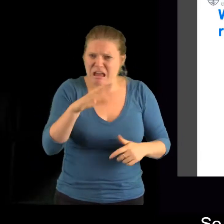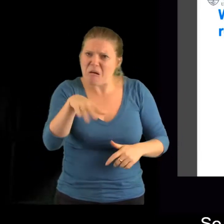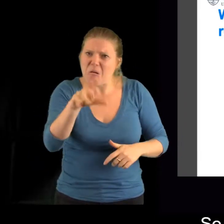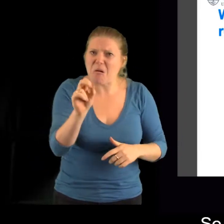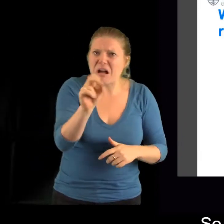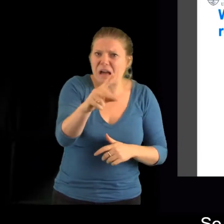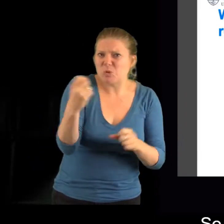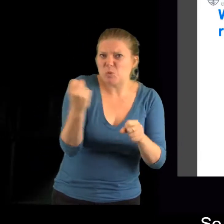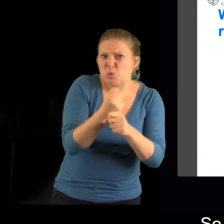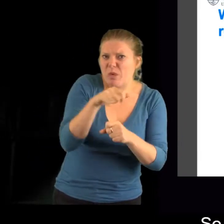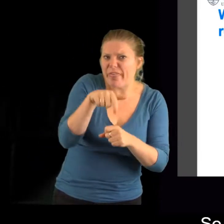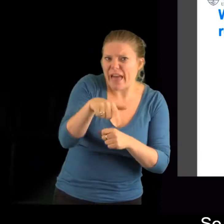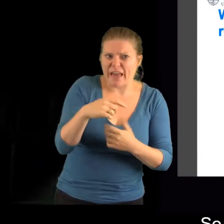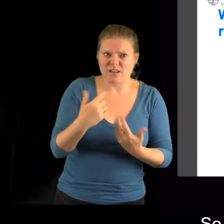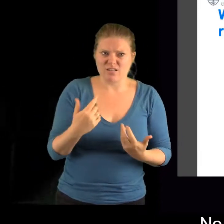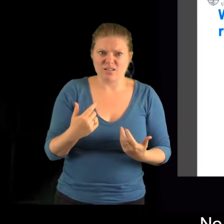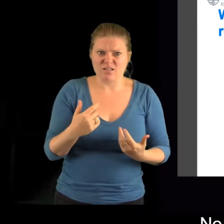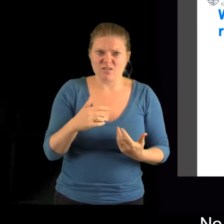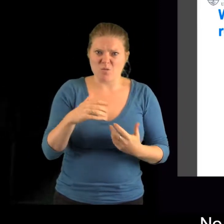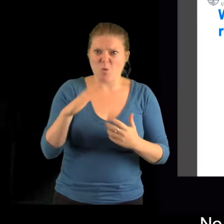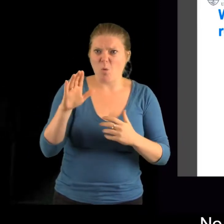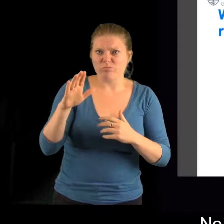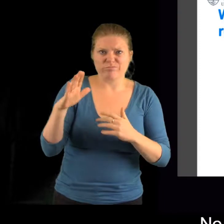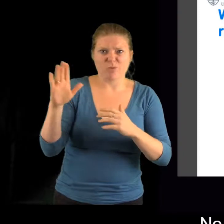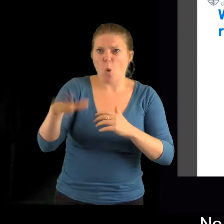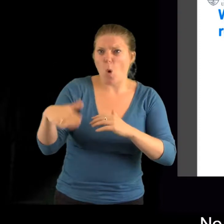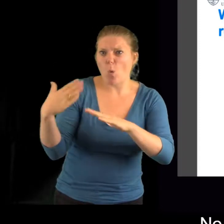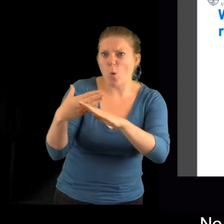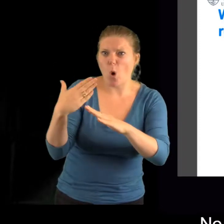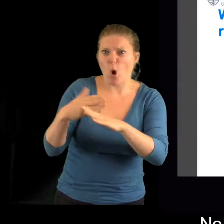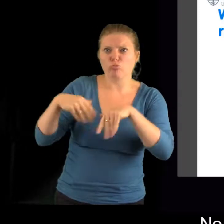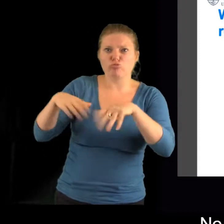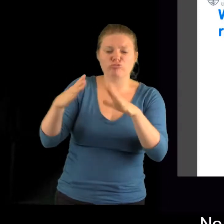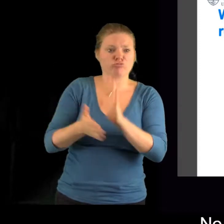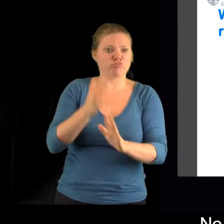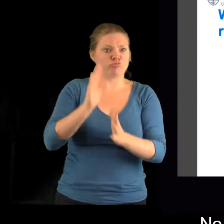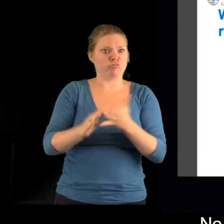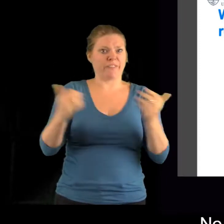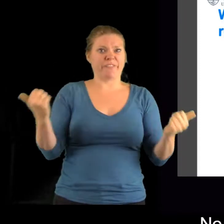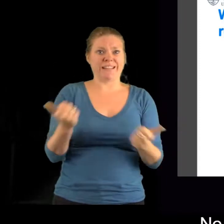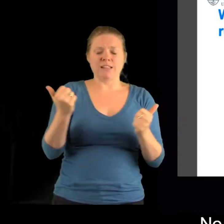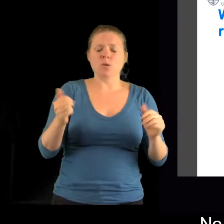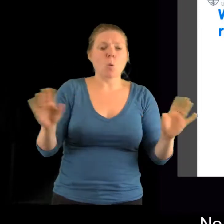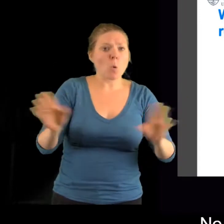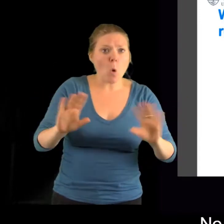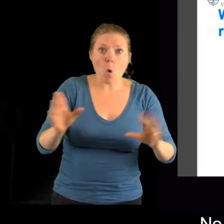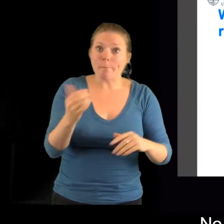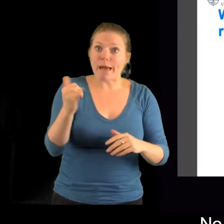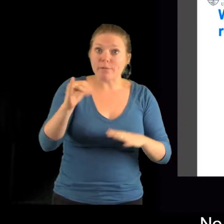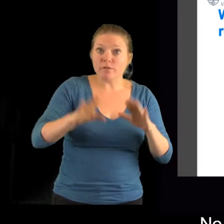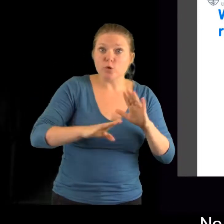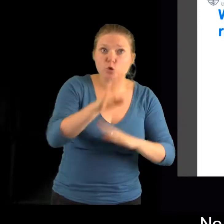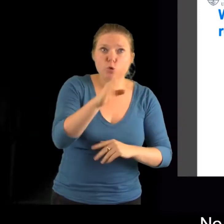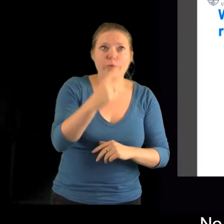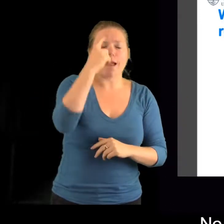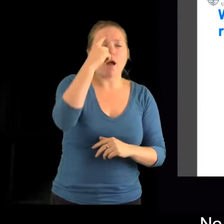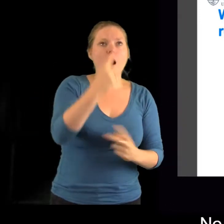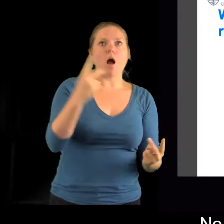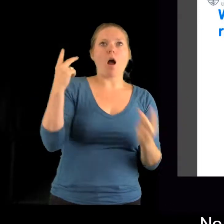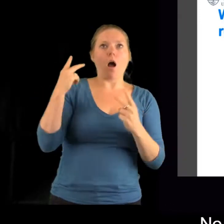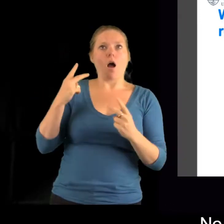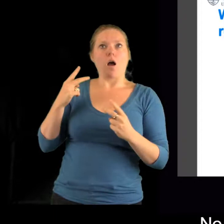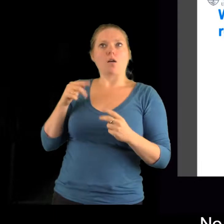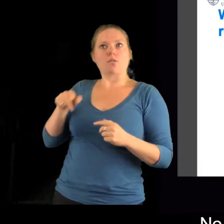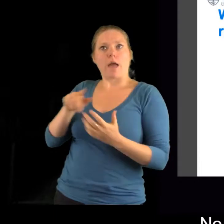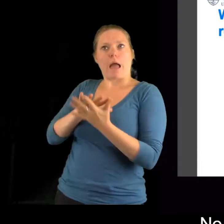it. That's it. No, we're giving you activities that you can then go, I can create that activity at home, and then I